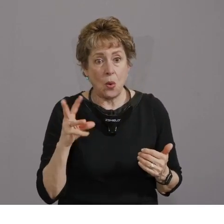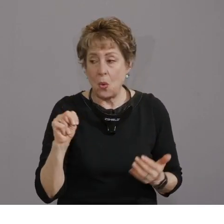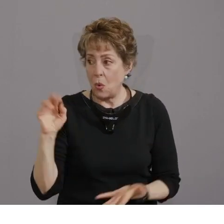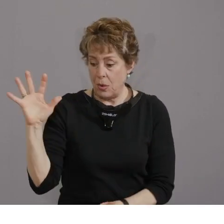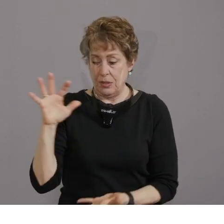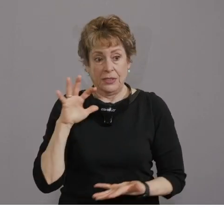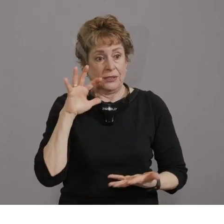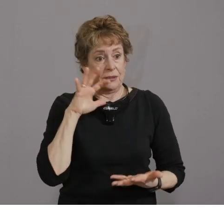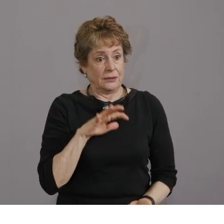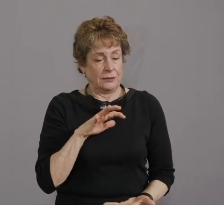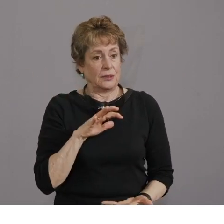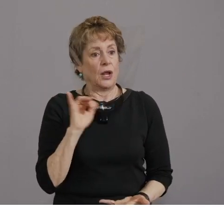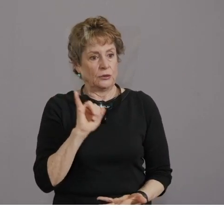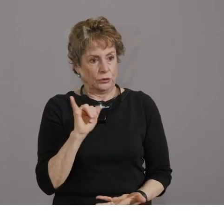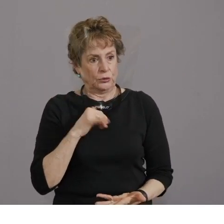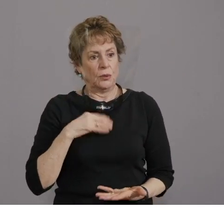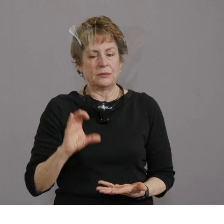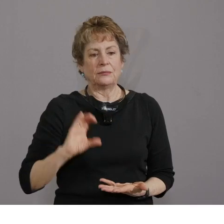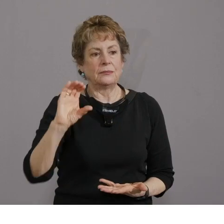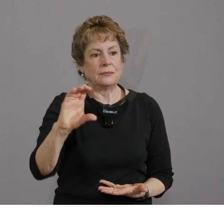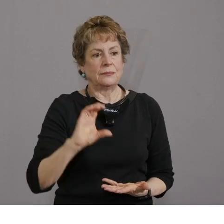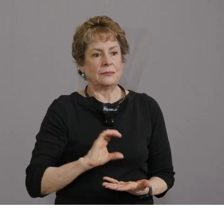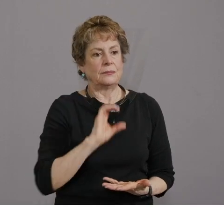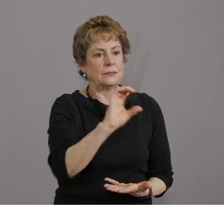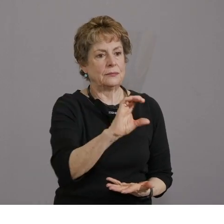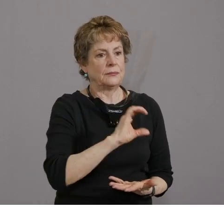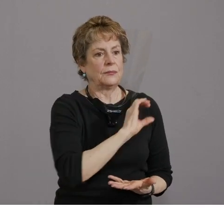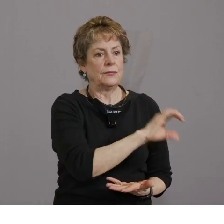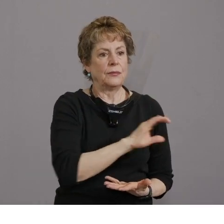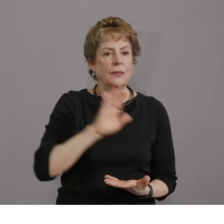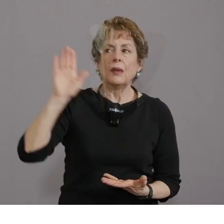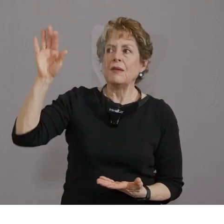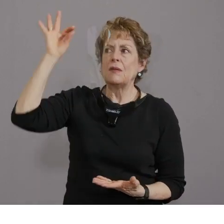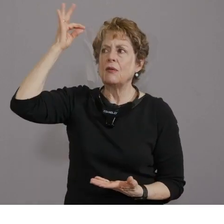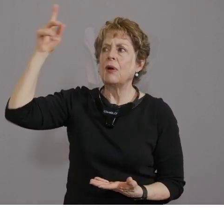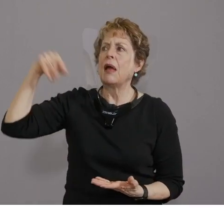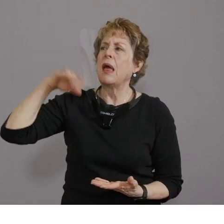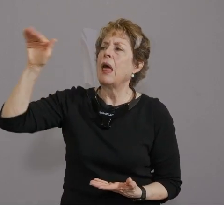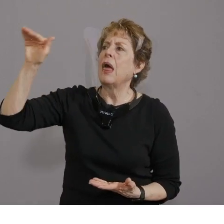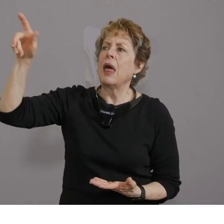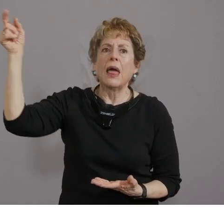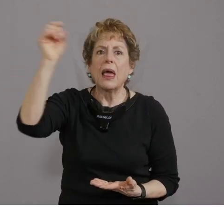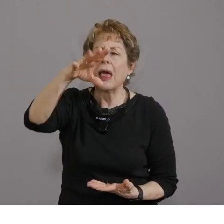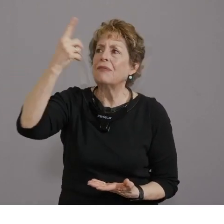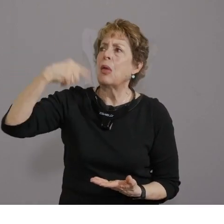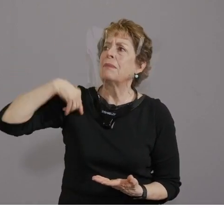physicians' offices will be able just to directly order vaccine from the manufacturers.